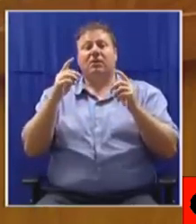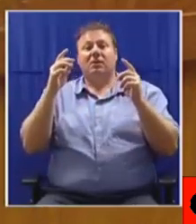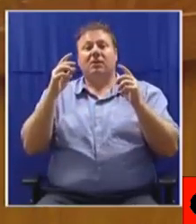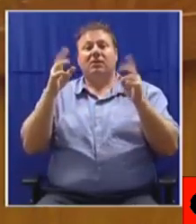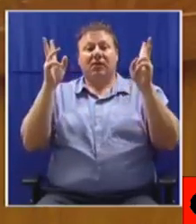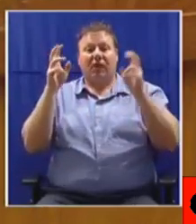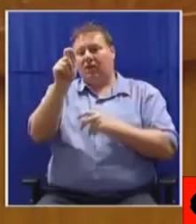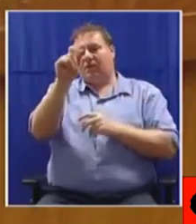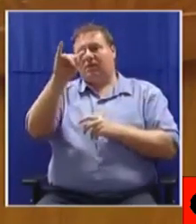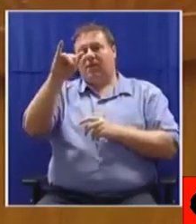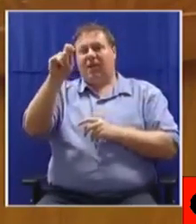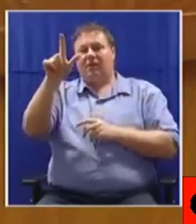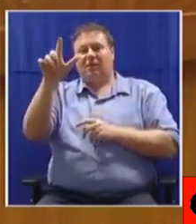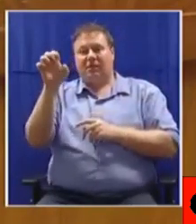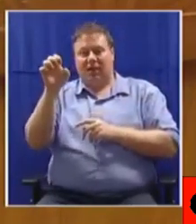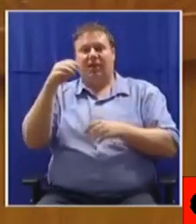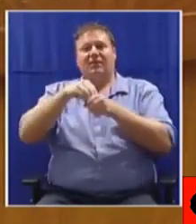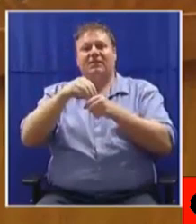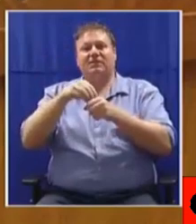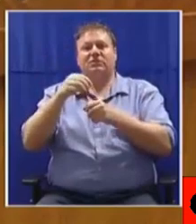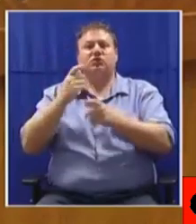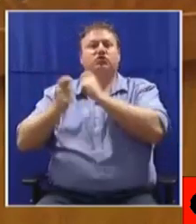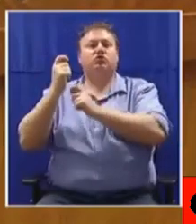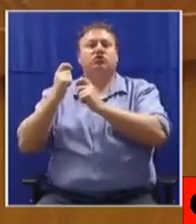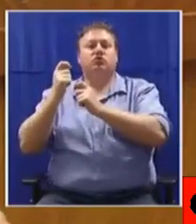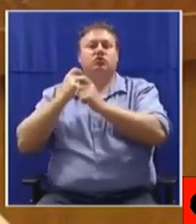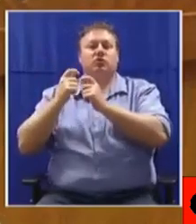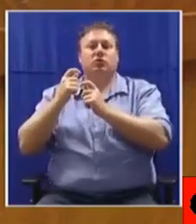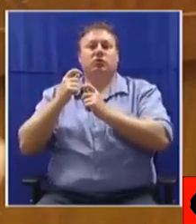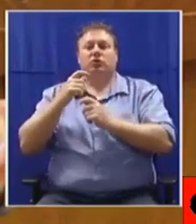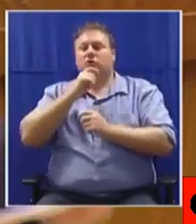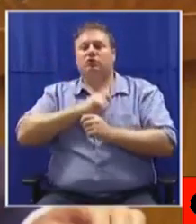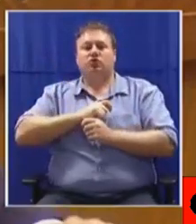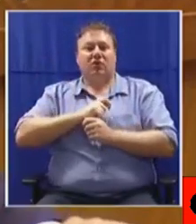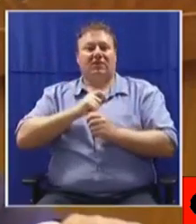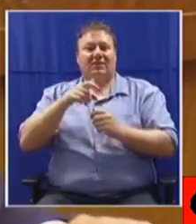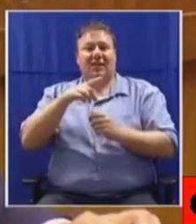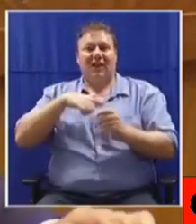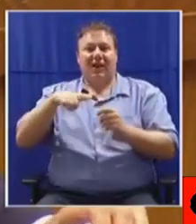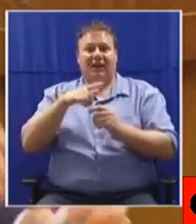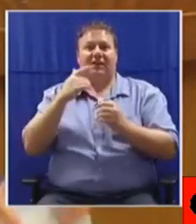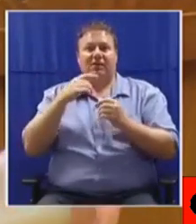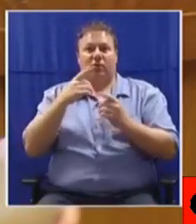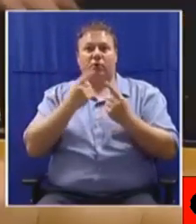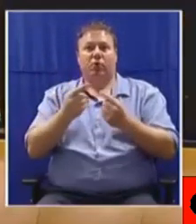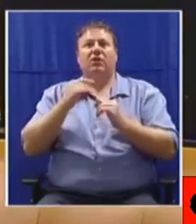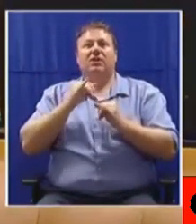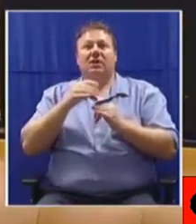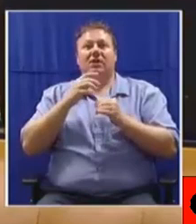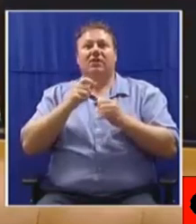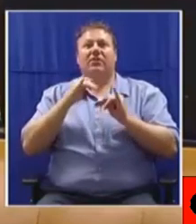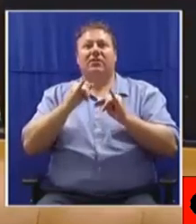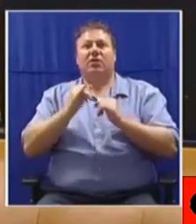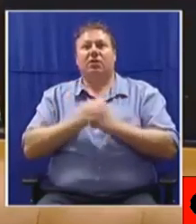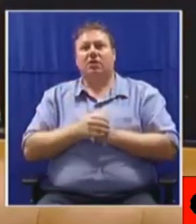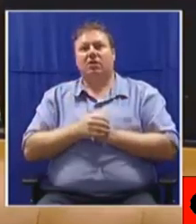they own the land that they live and work. That is what a serious party would do if it was cared about land reform and land restitution. This